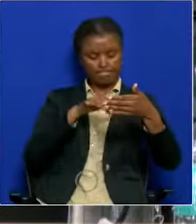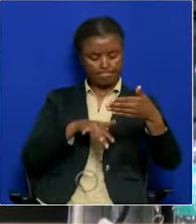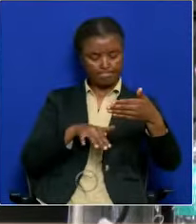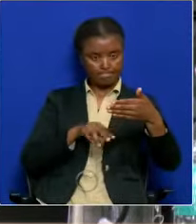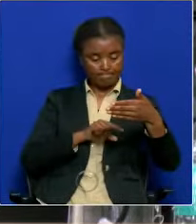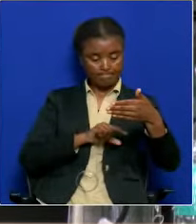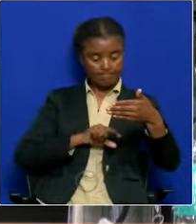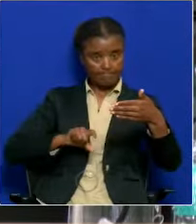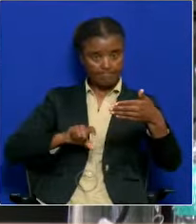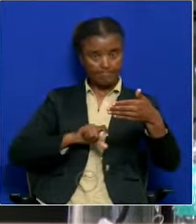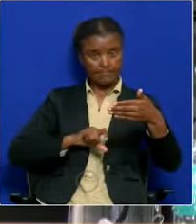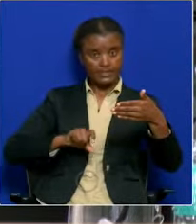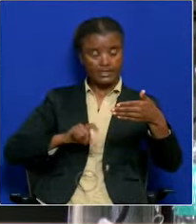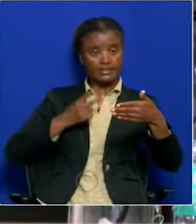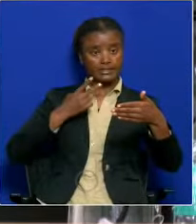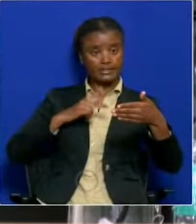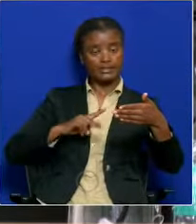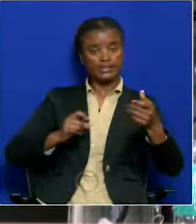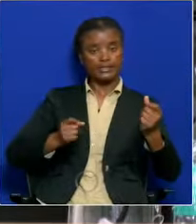to chat number 5,